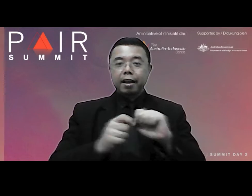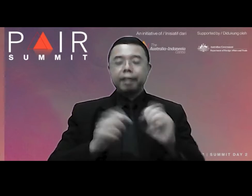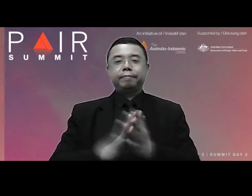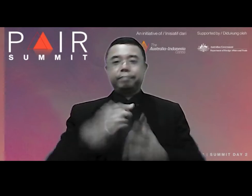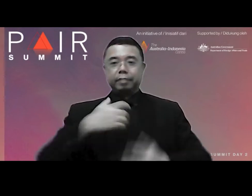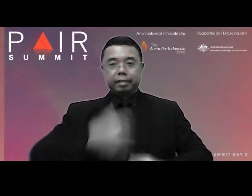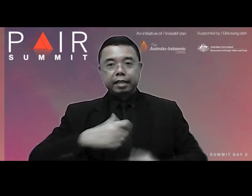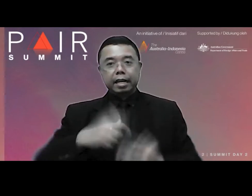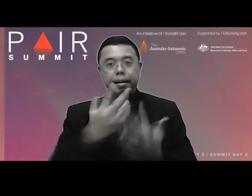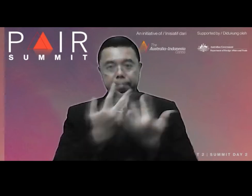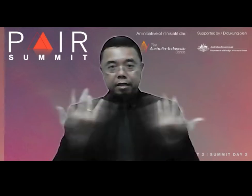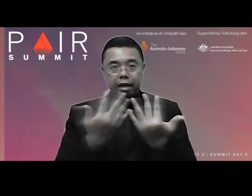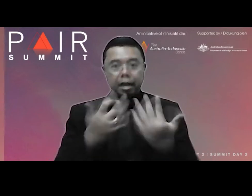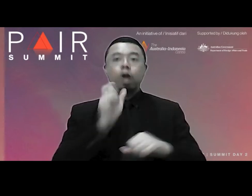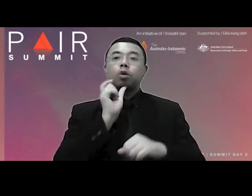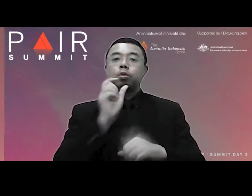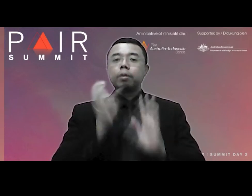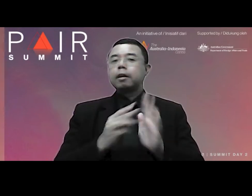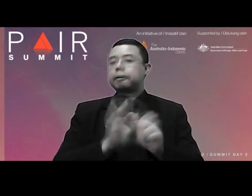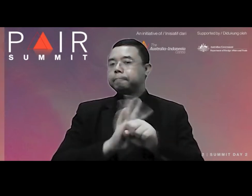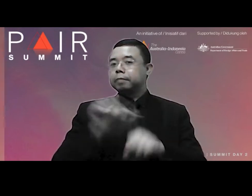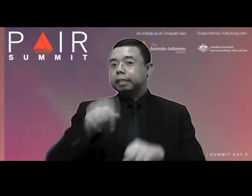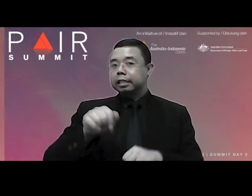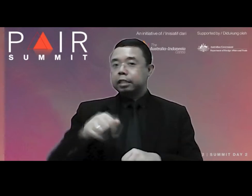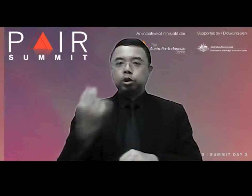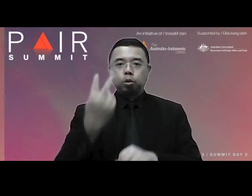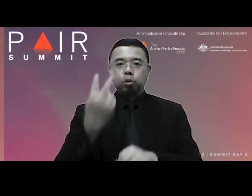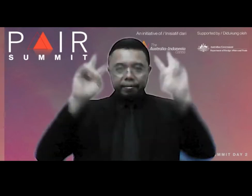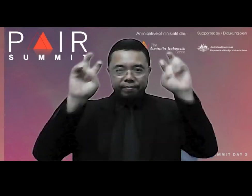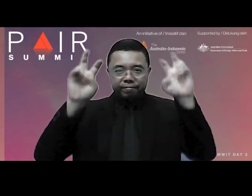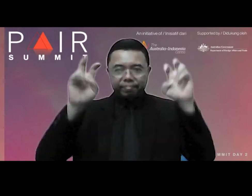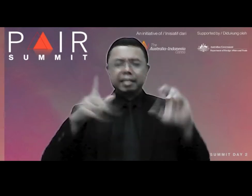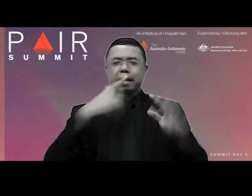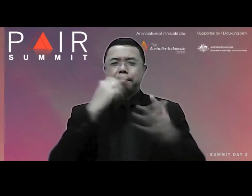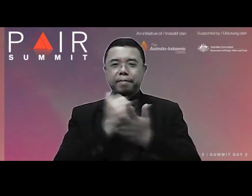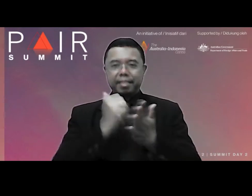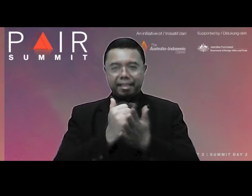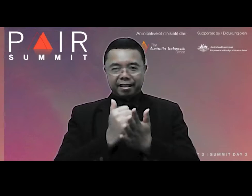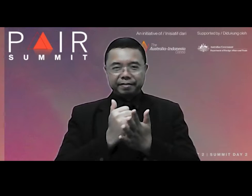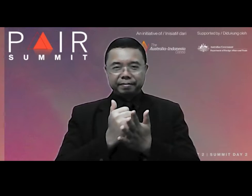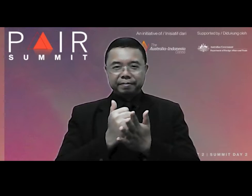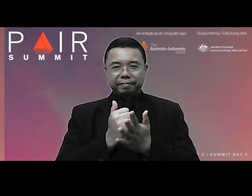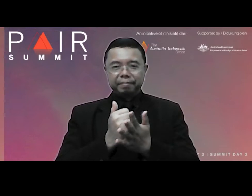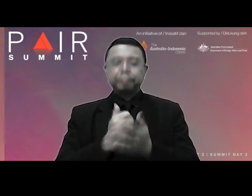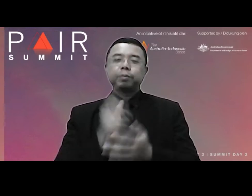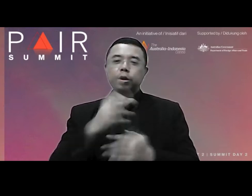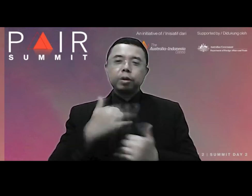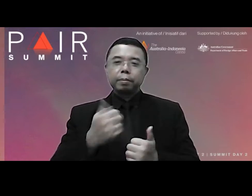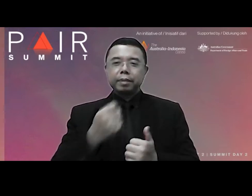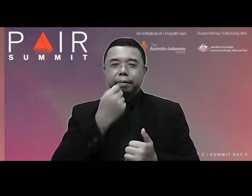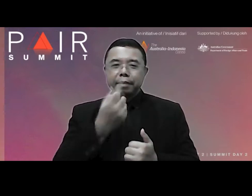important subject areas around health messaging and how that messaging can have a serious impact on the health